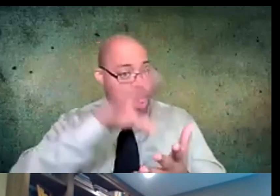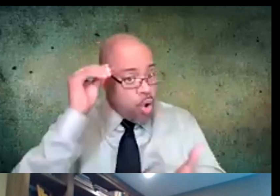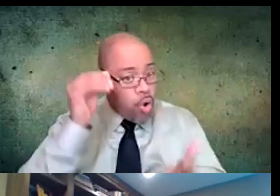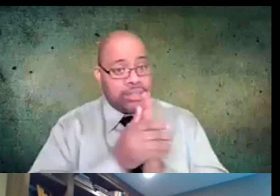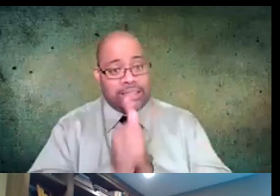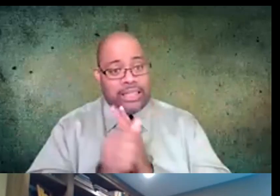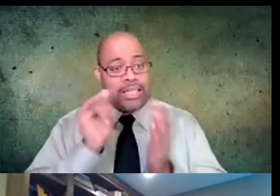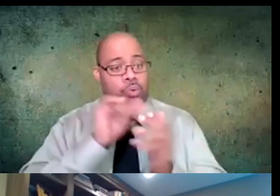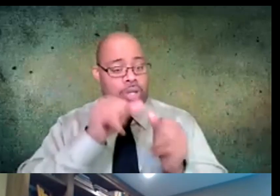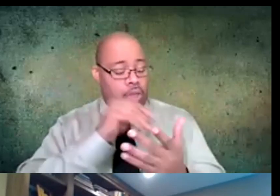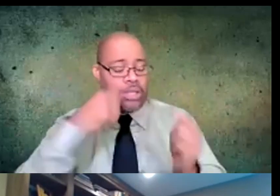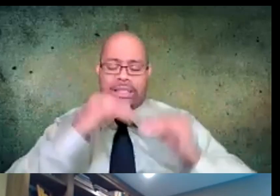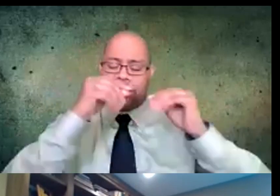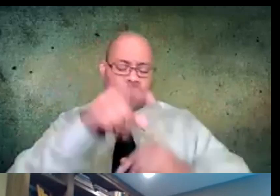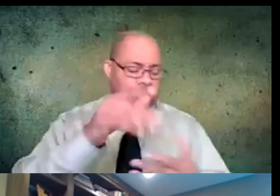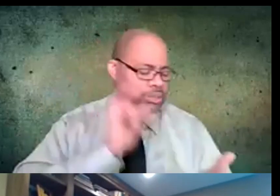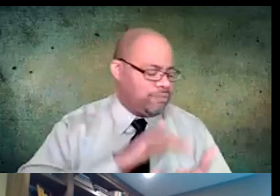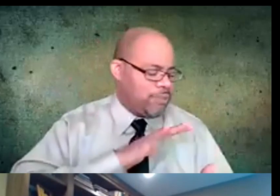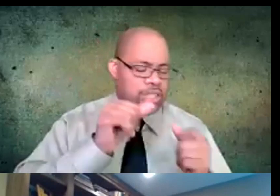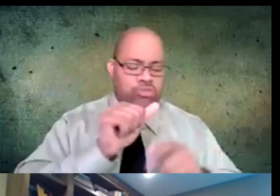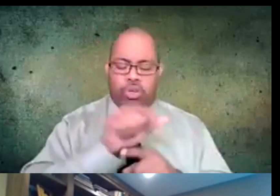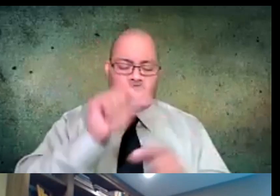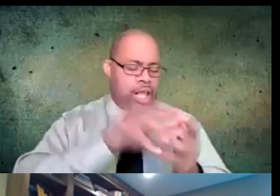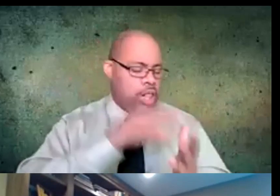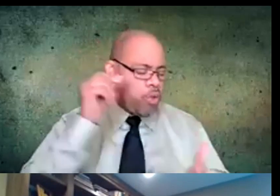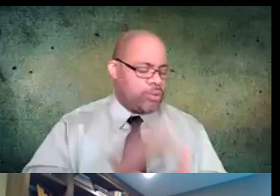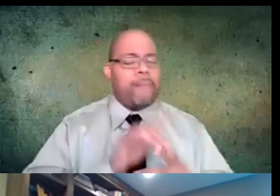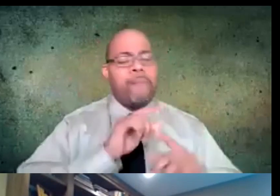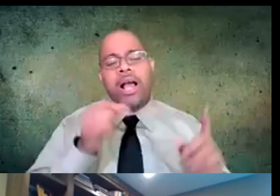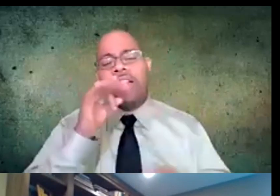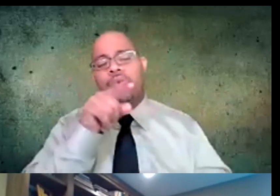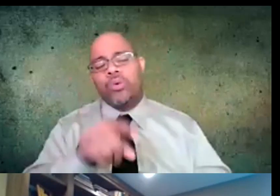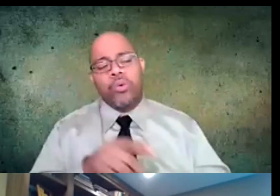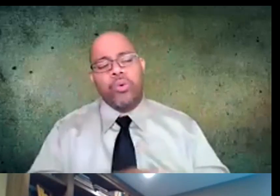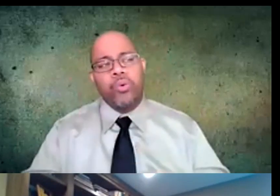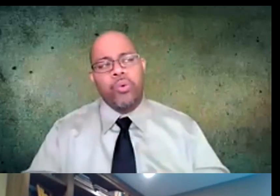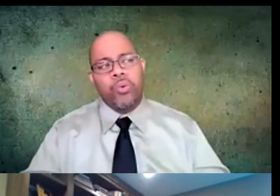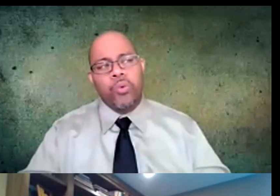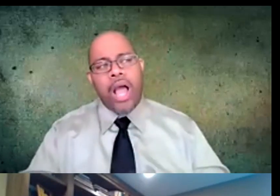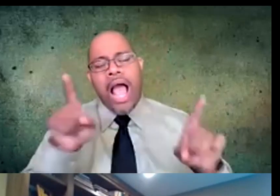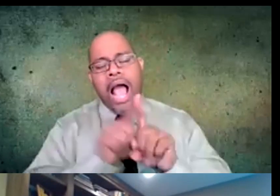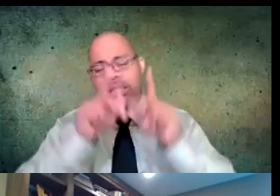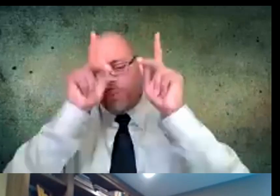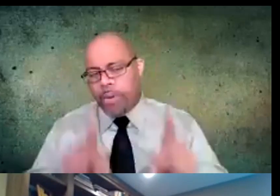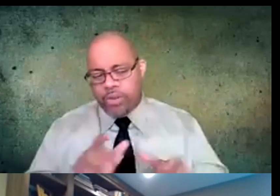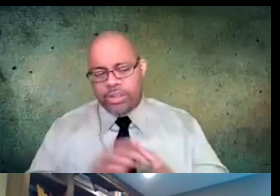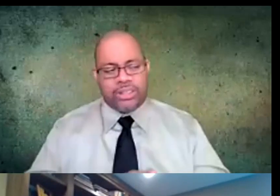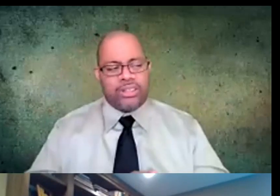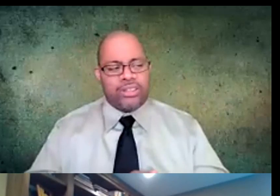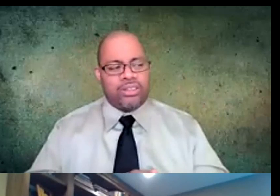can learn. We can teach you, we can train you, you can learn. But if you as a person, your